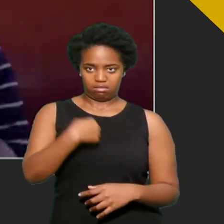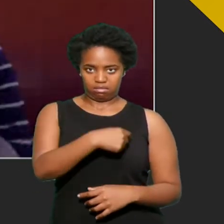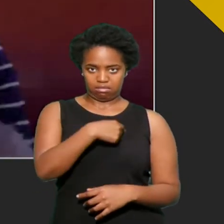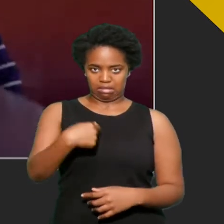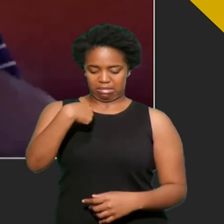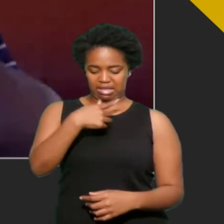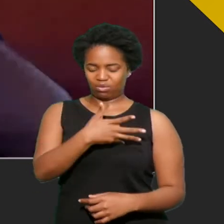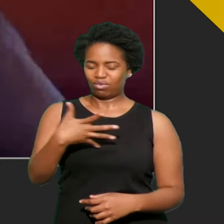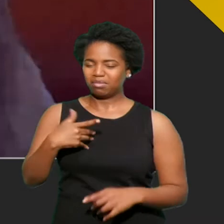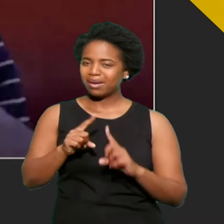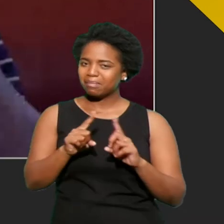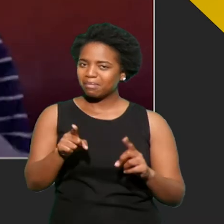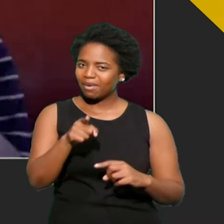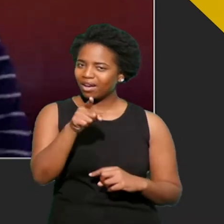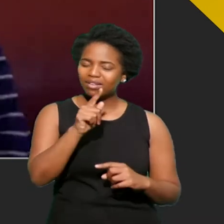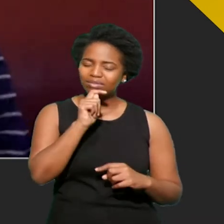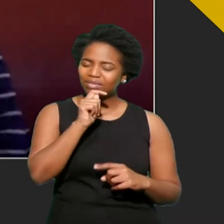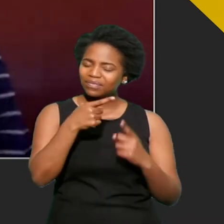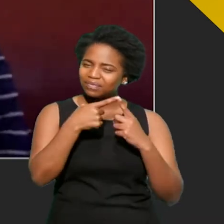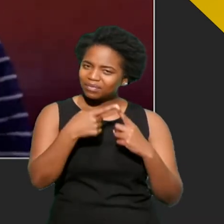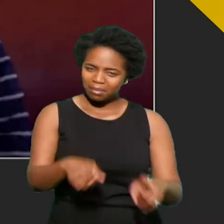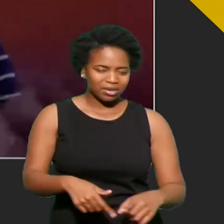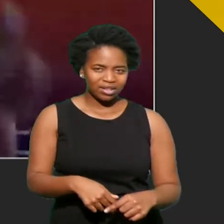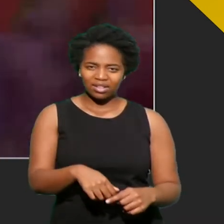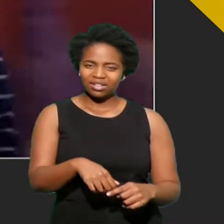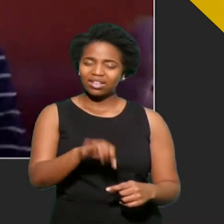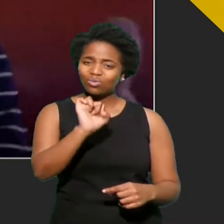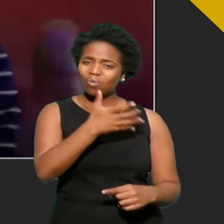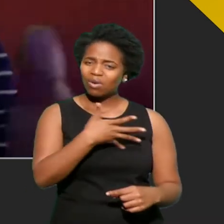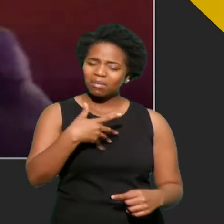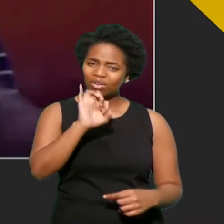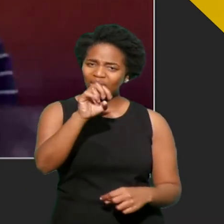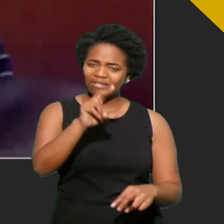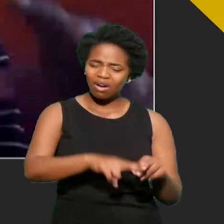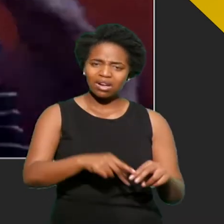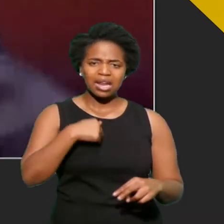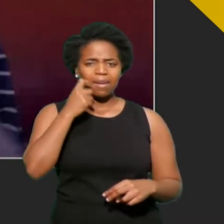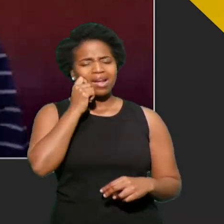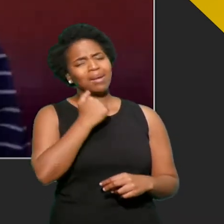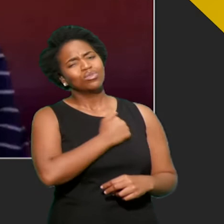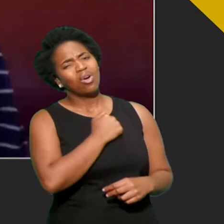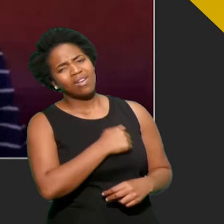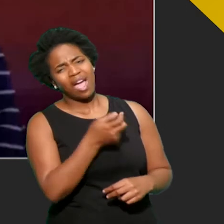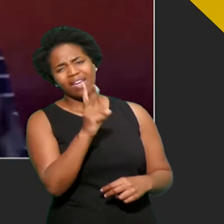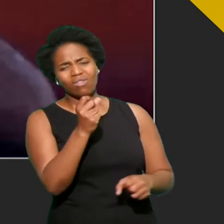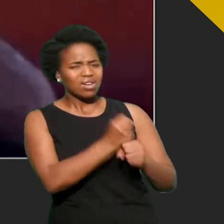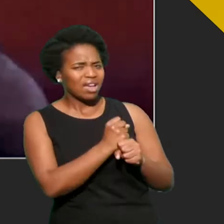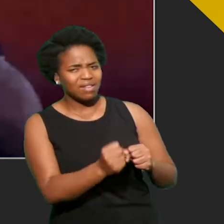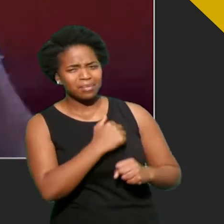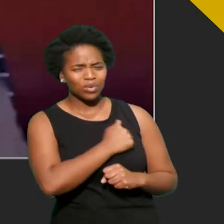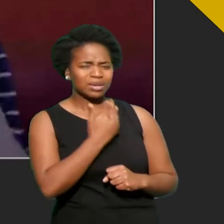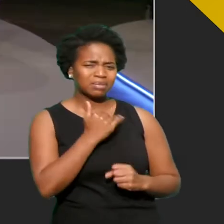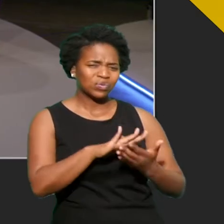fault. But there's some nice loving conversations thereafter. I promise I won't do it again. And you know,